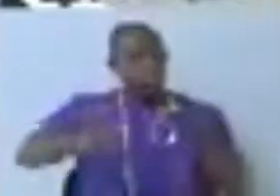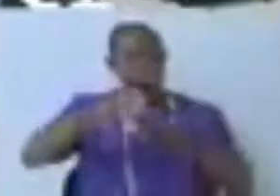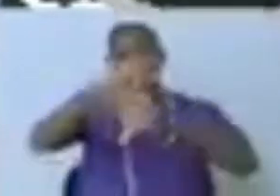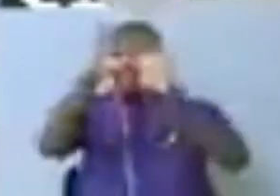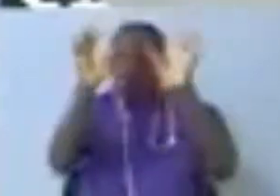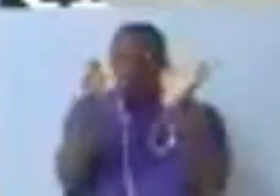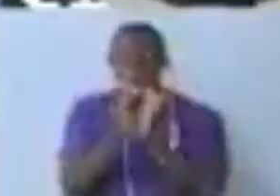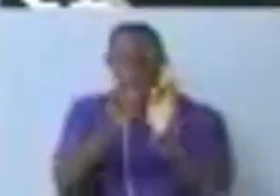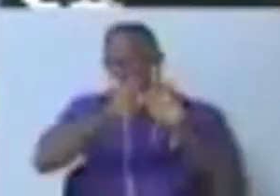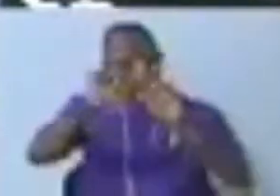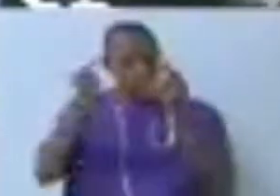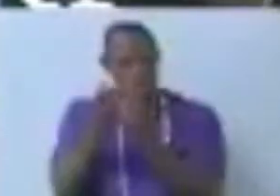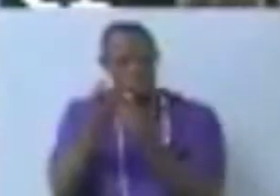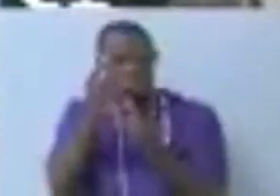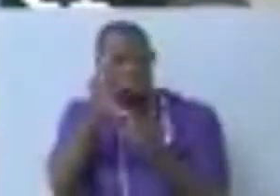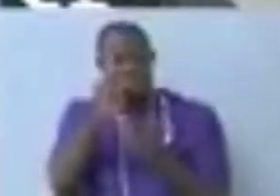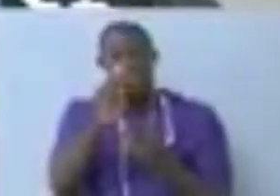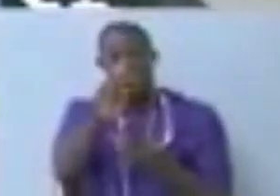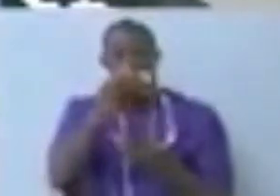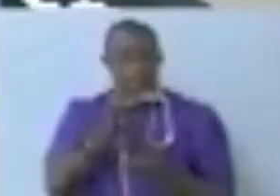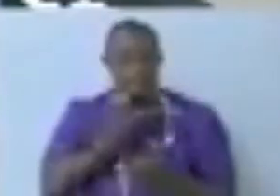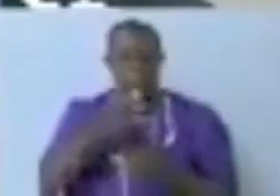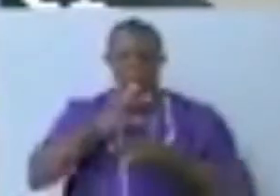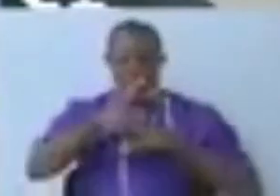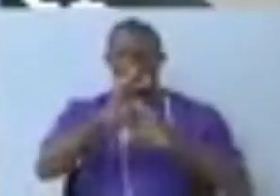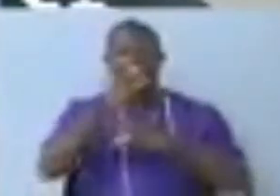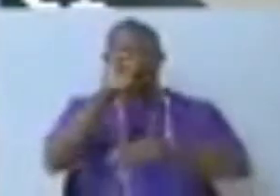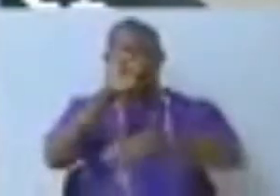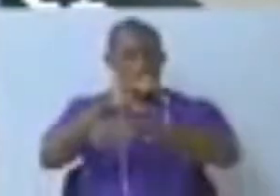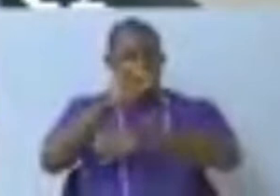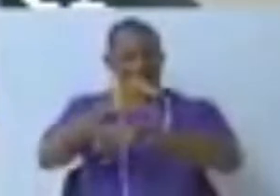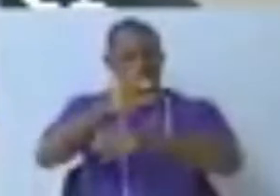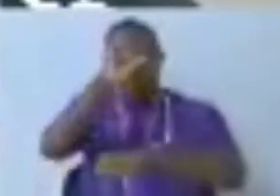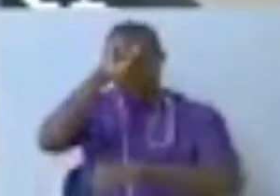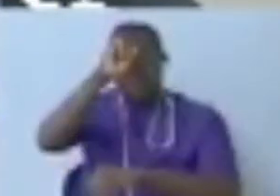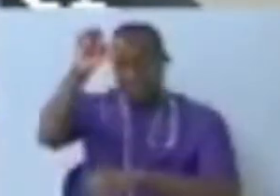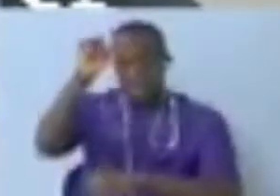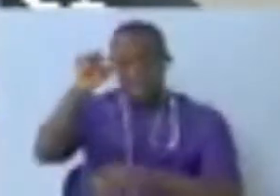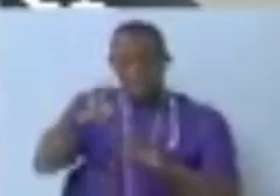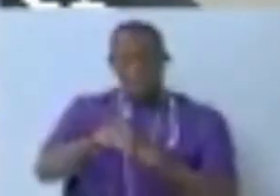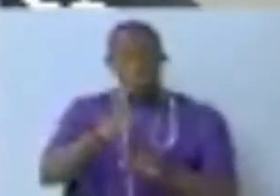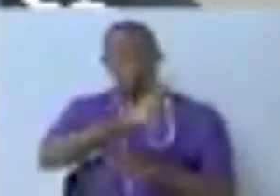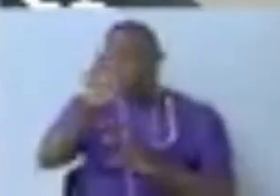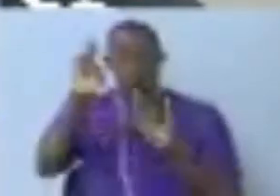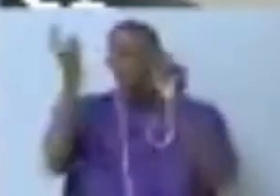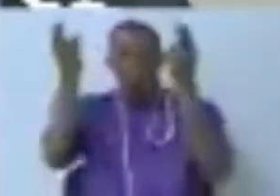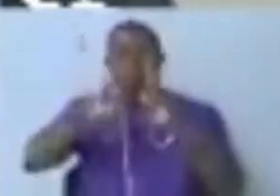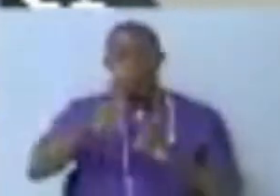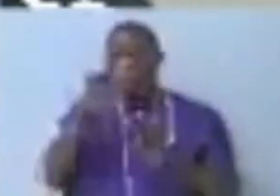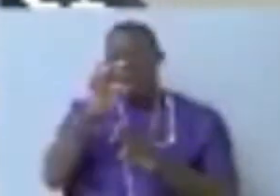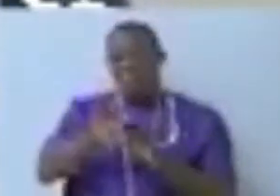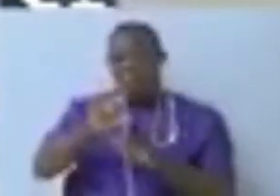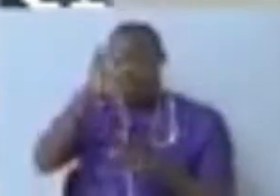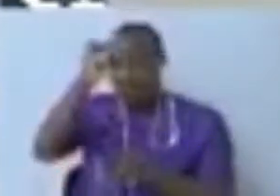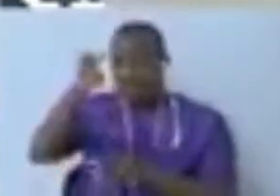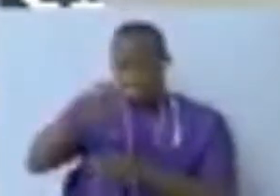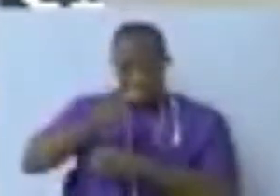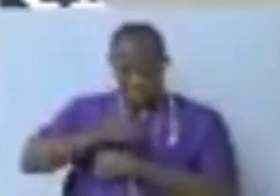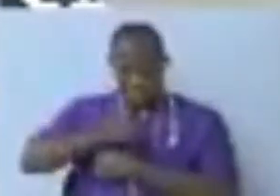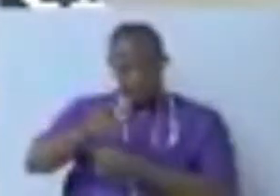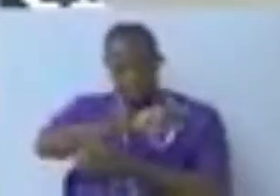President that it would be unlawful for the Minister of Interior to sign the warrants. Yes. You must